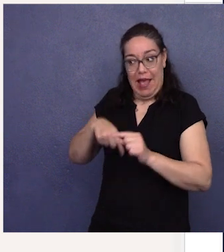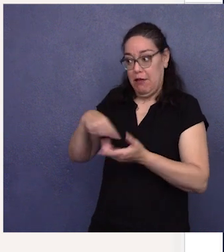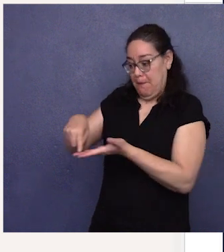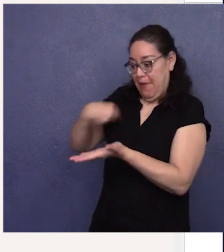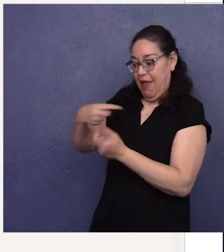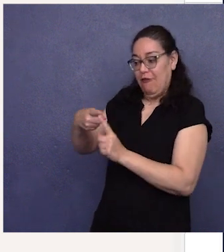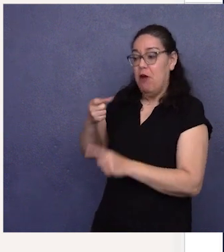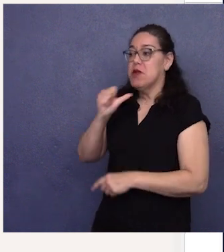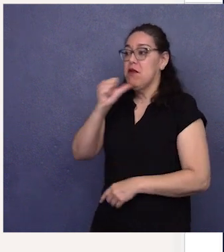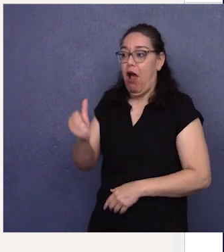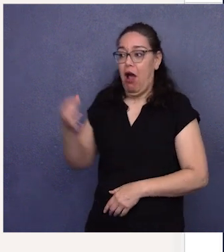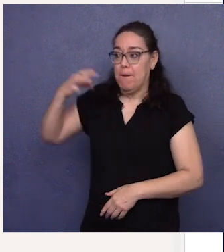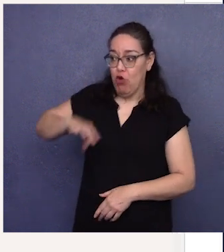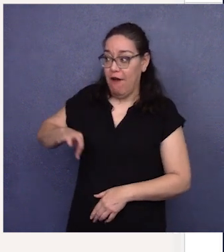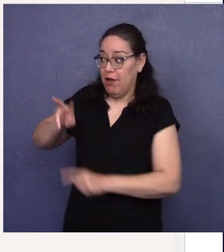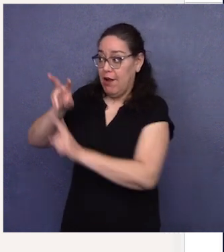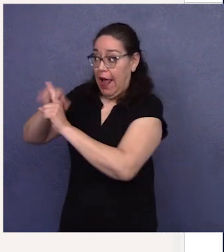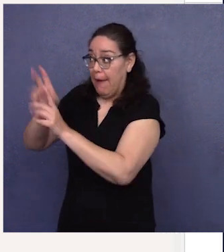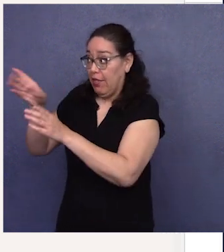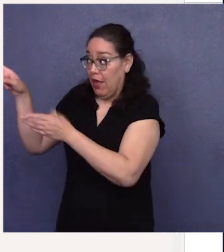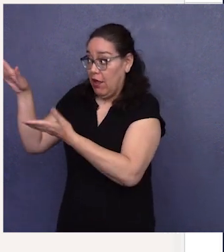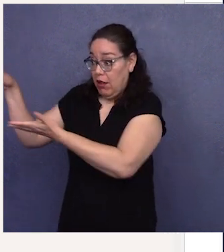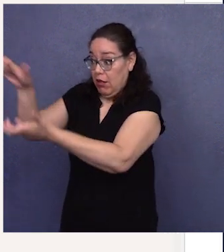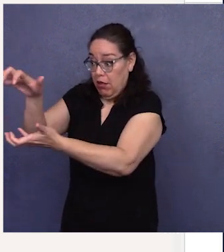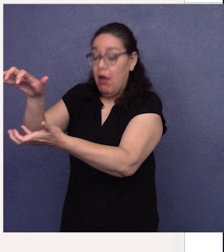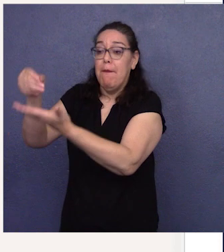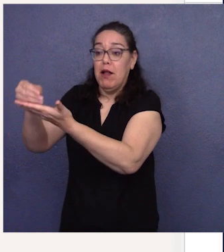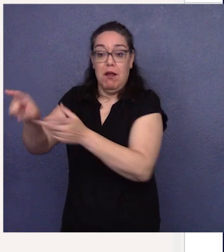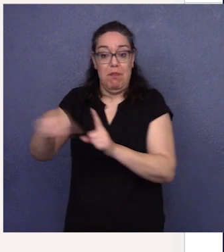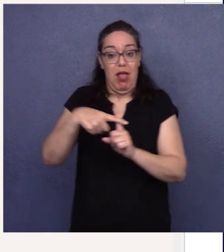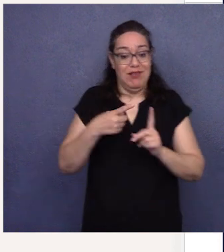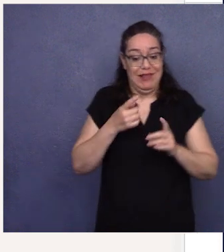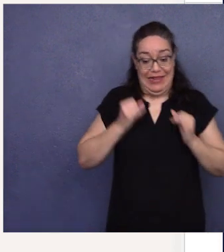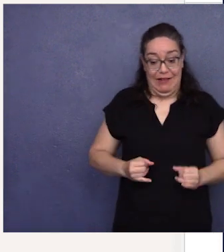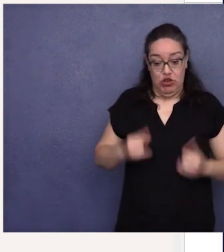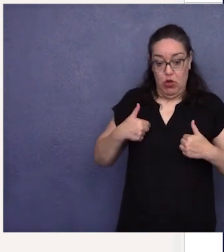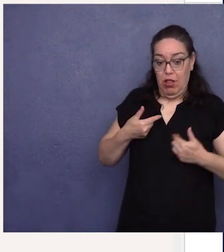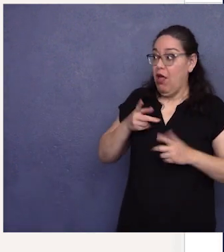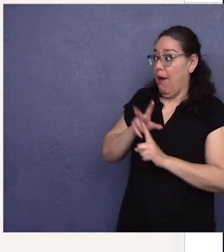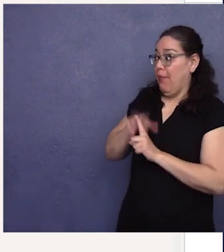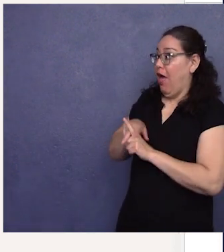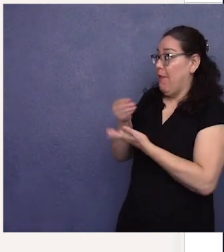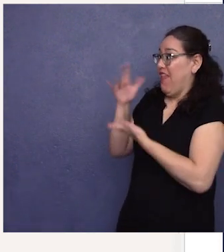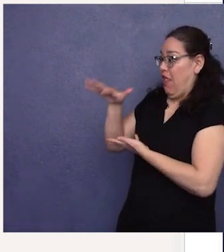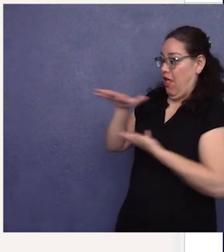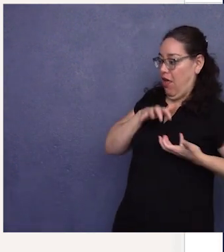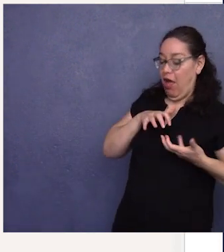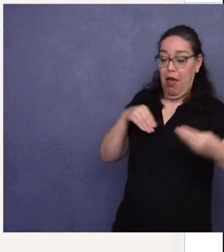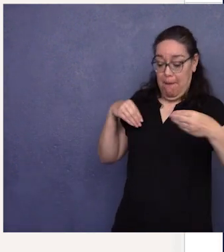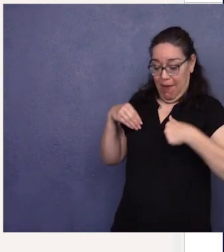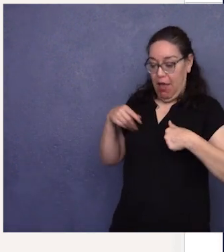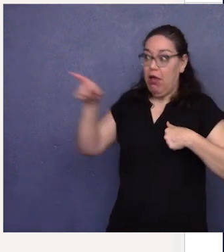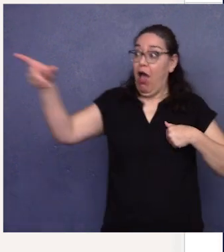applicant and an individual applicant. So no double dipping, in other words. You either apply in